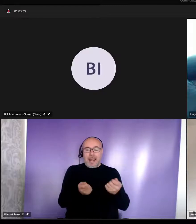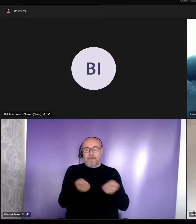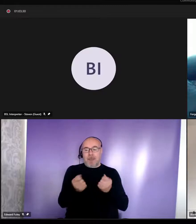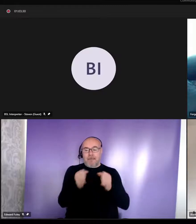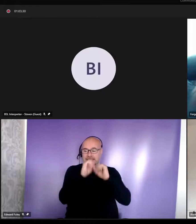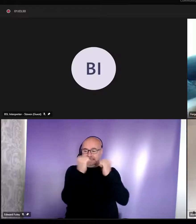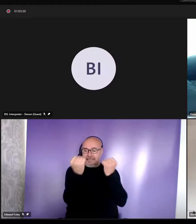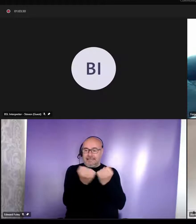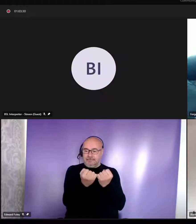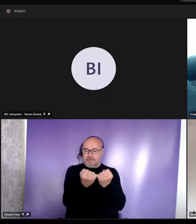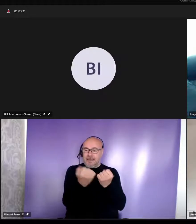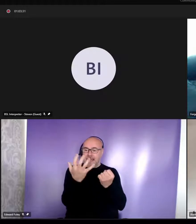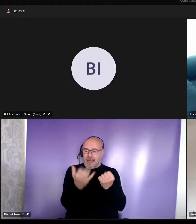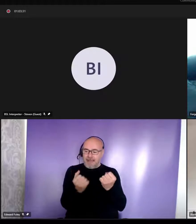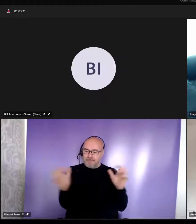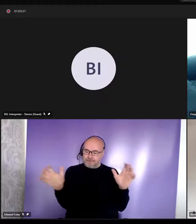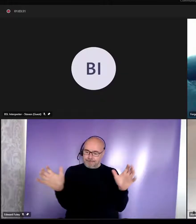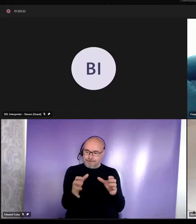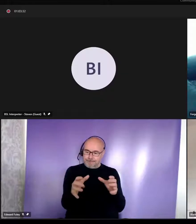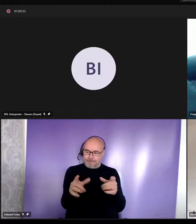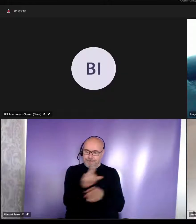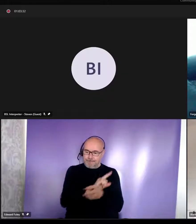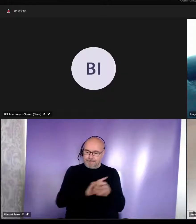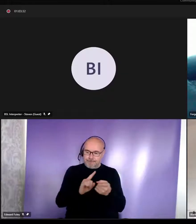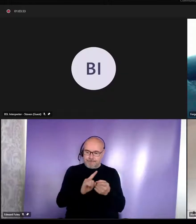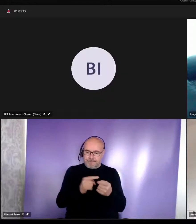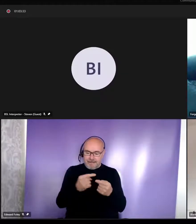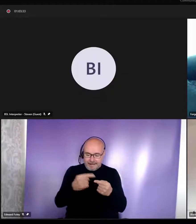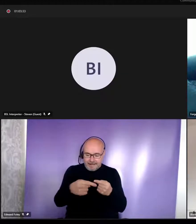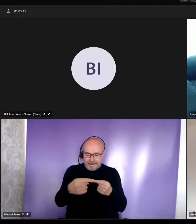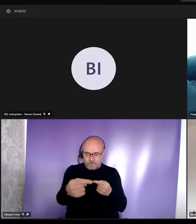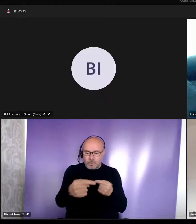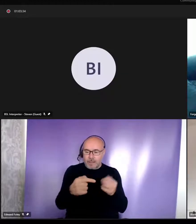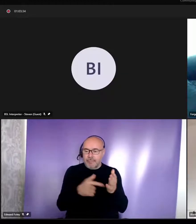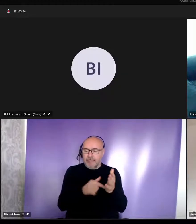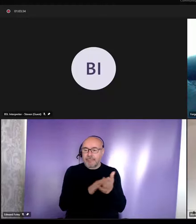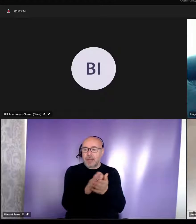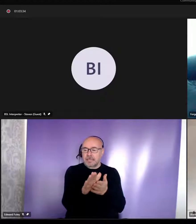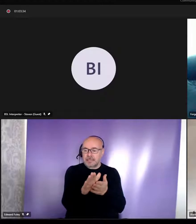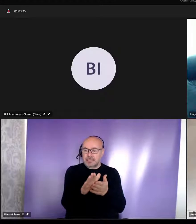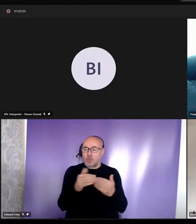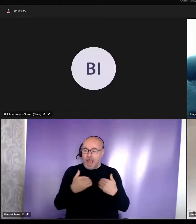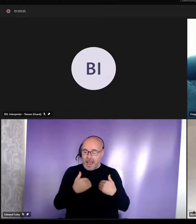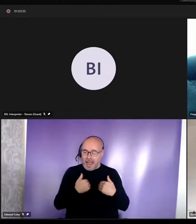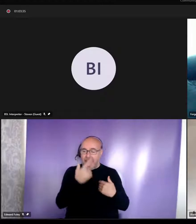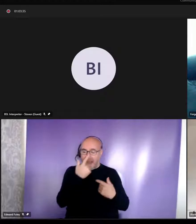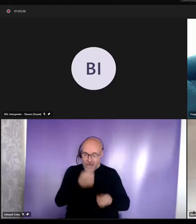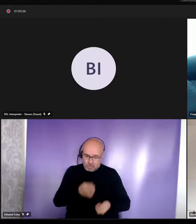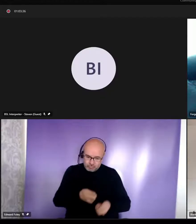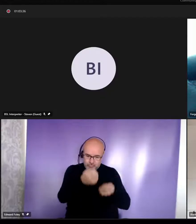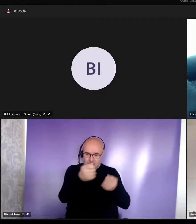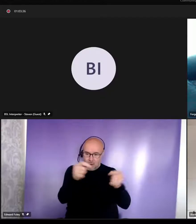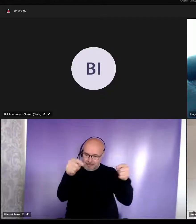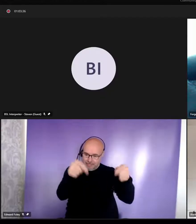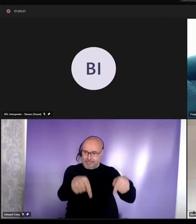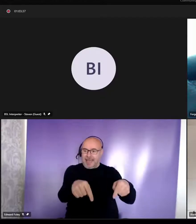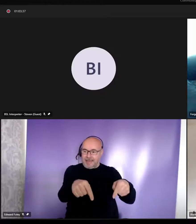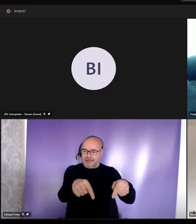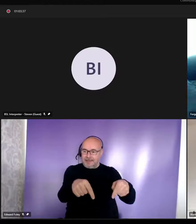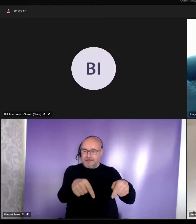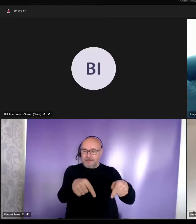raise it there, and we normally feed back after committees in any event, so I can take it up there, Councillor McLaughlin. But there's